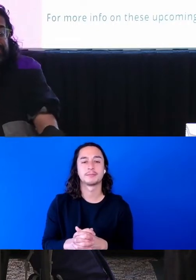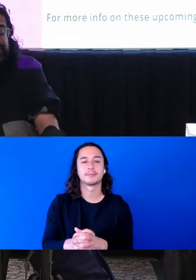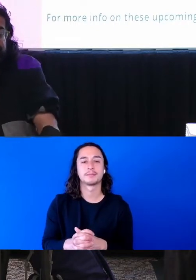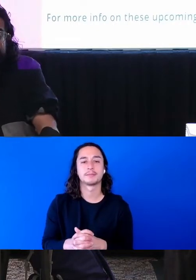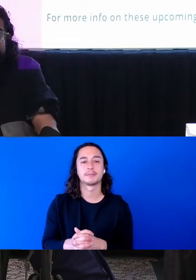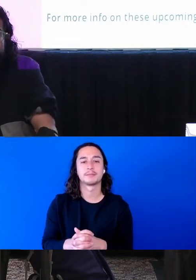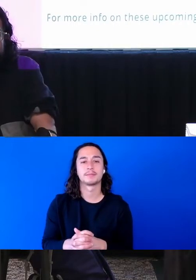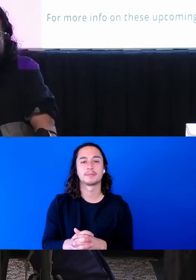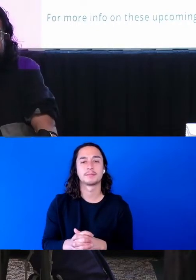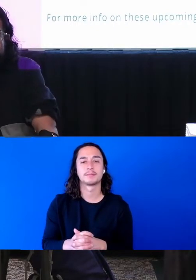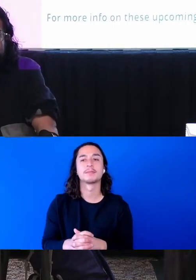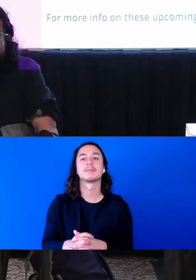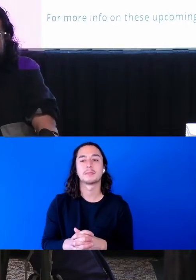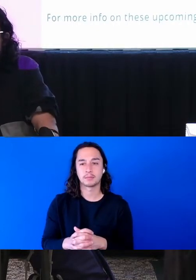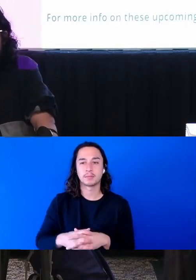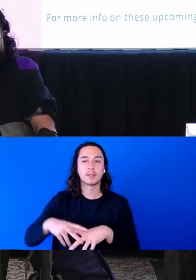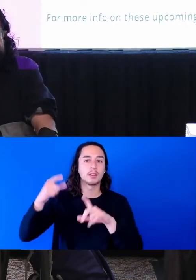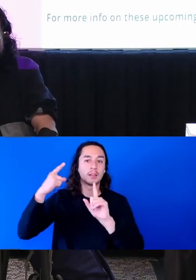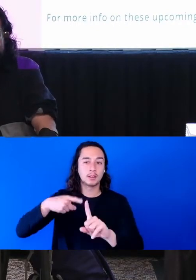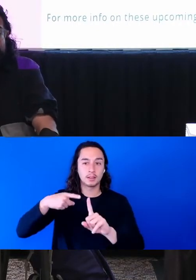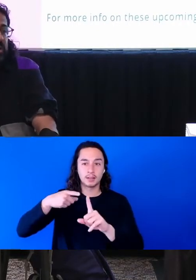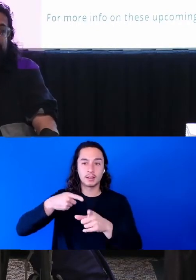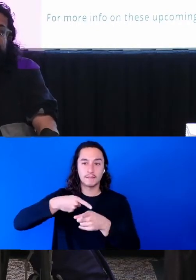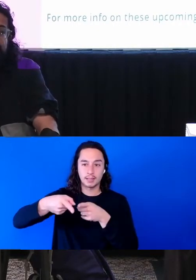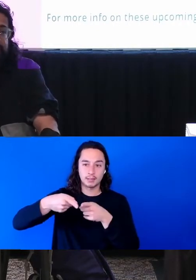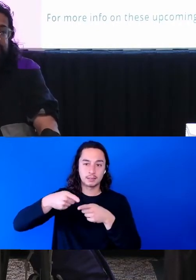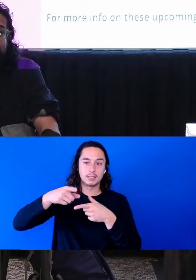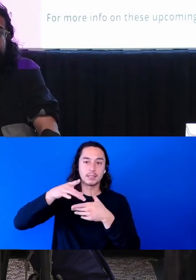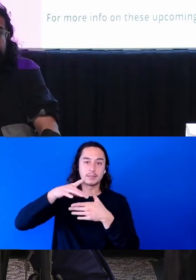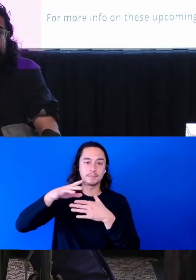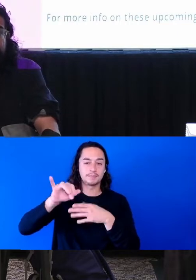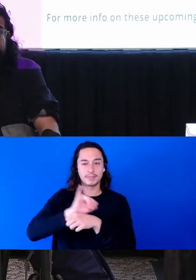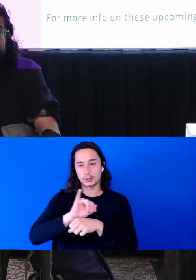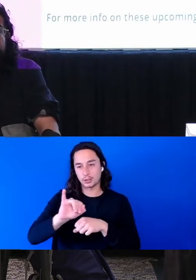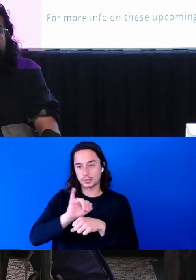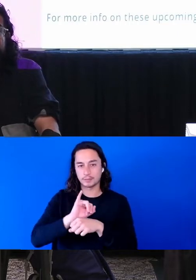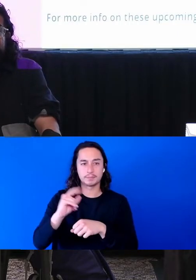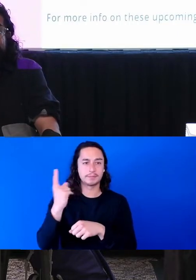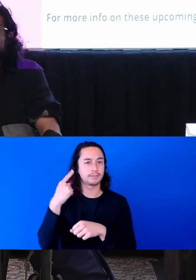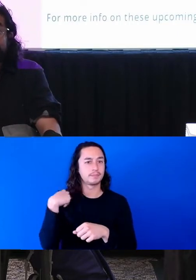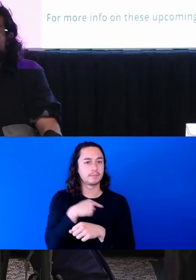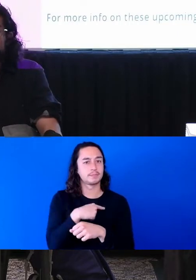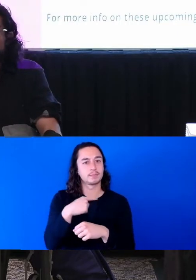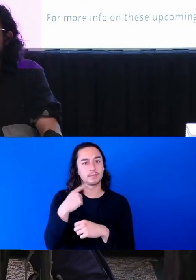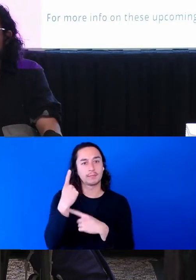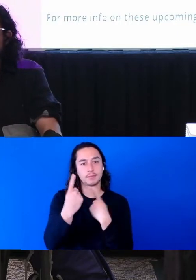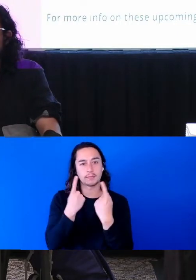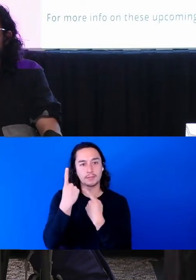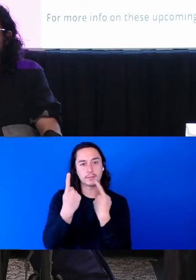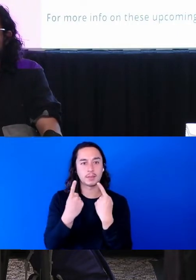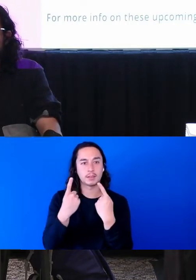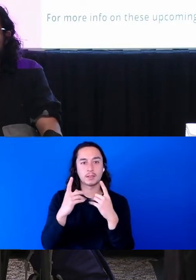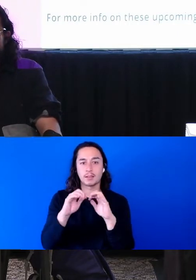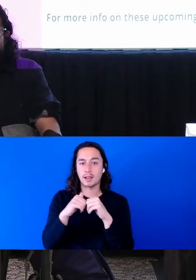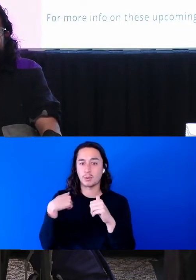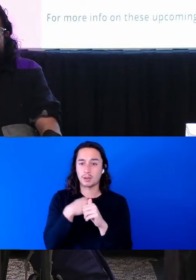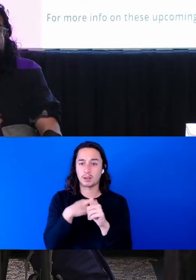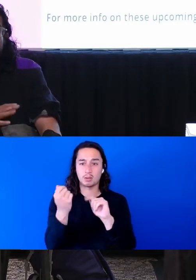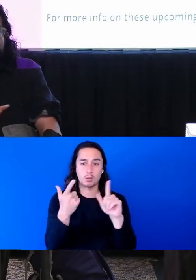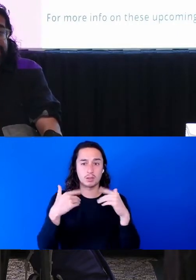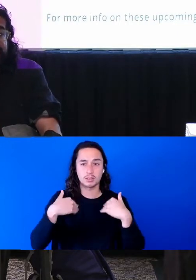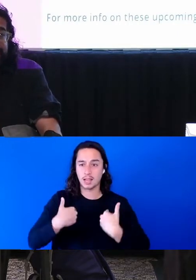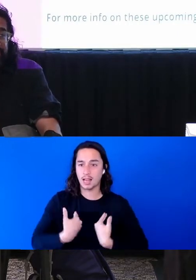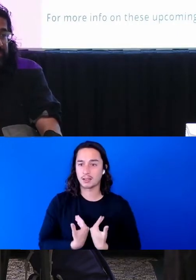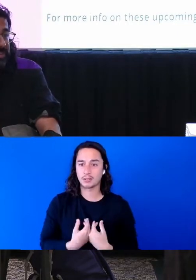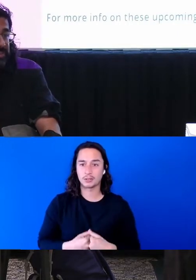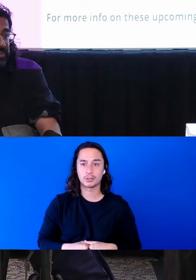in terms of our field and the industry, something I think we're all thinking about it, I'm thinking about it, is how tired we are and